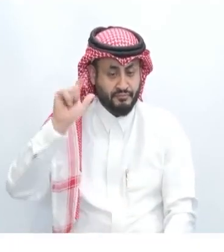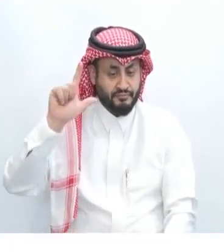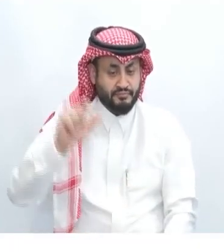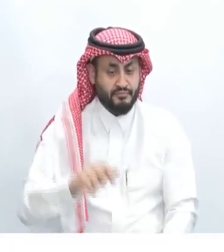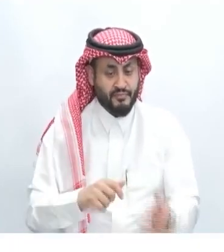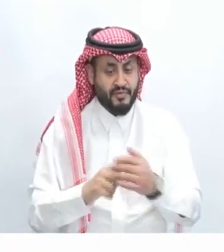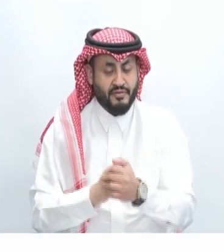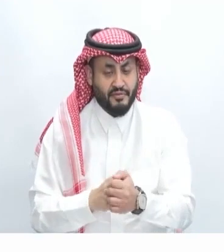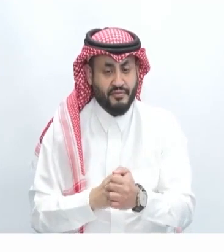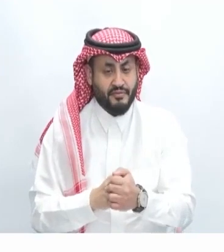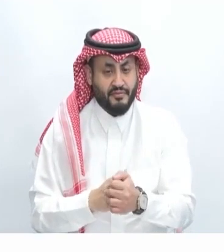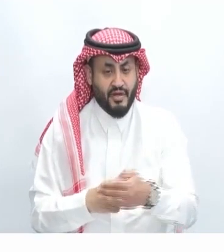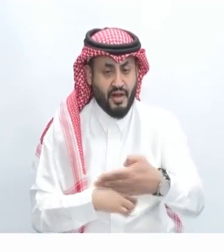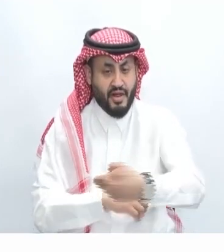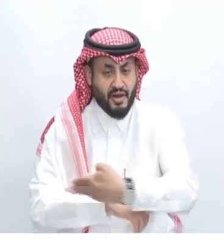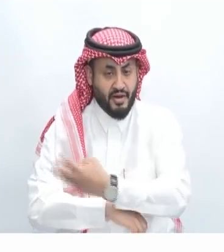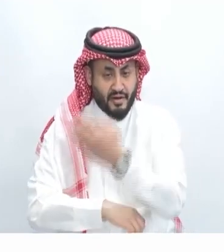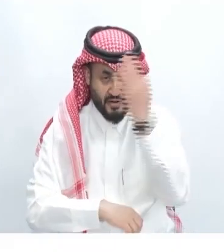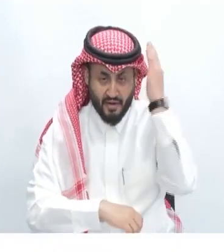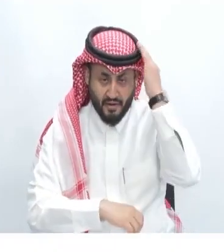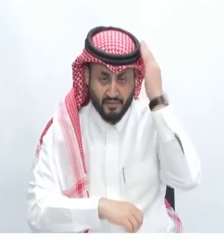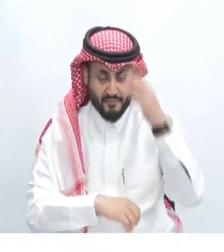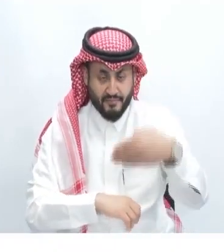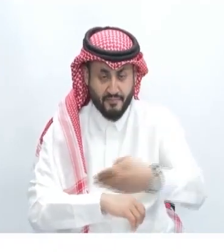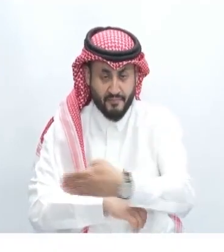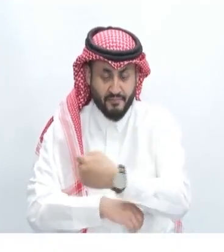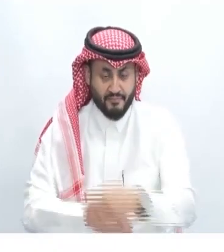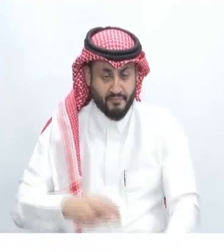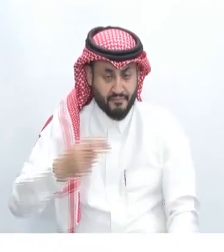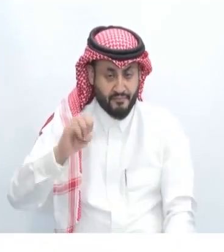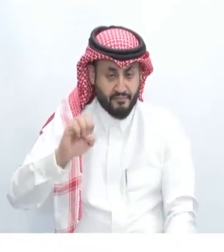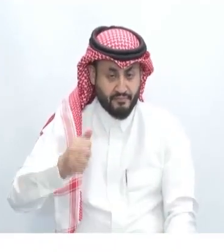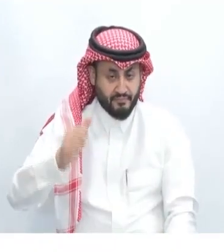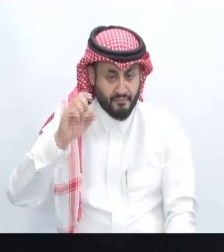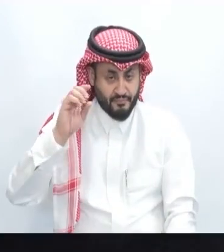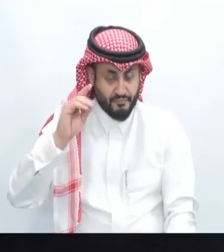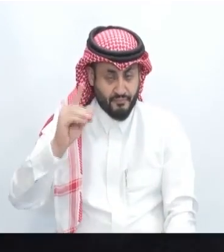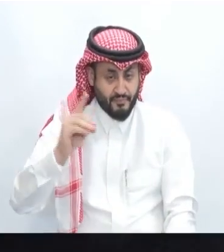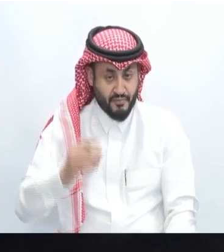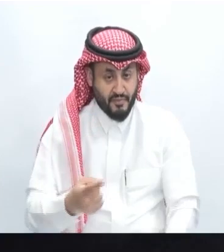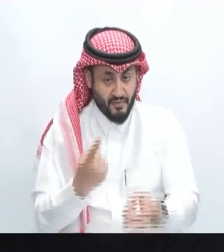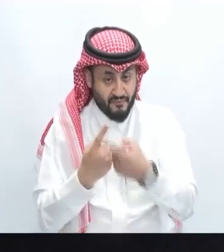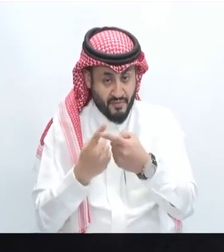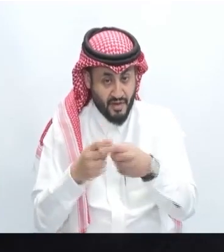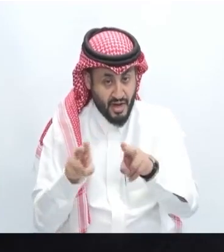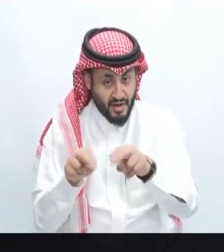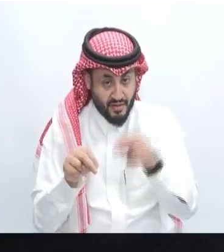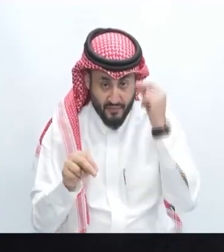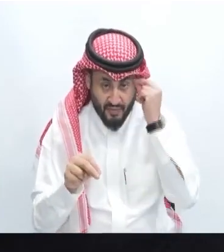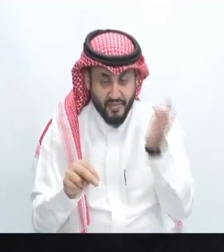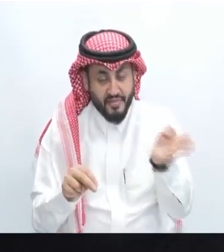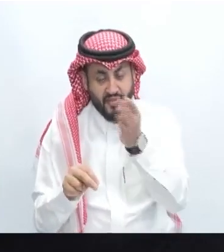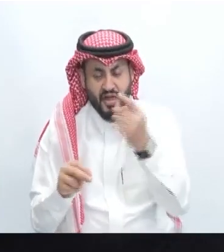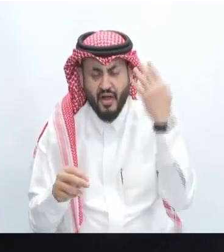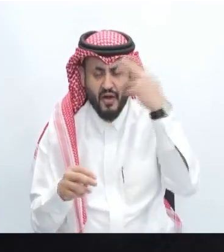and the snake head. So we not only we did learn about animals, but also we got to know what